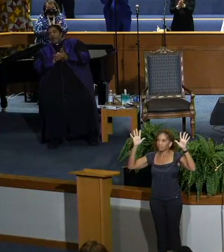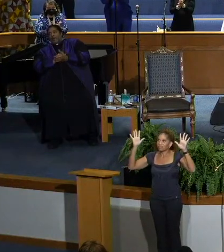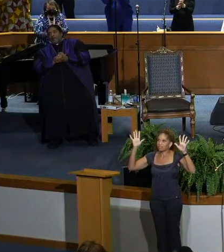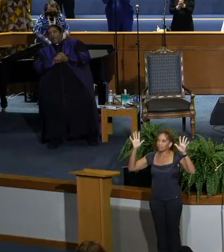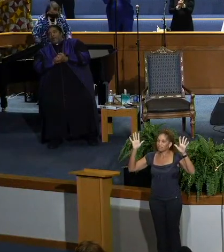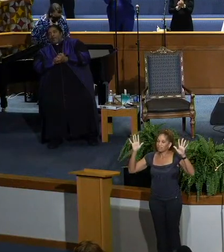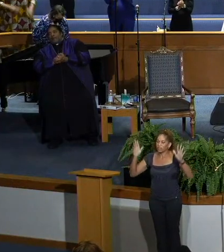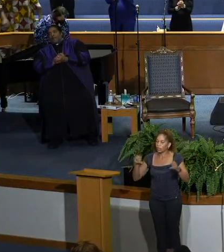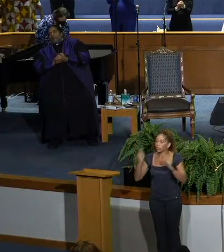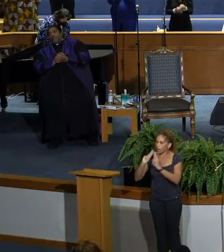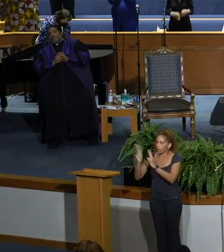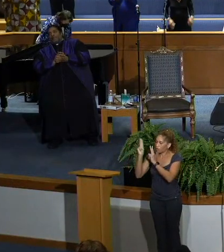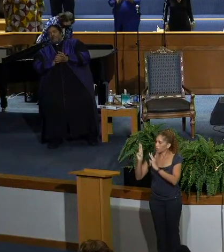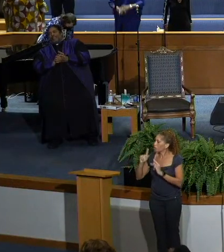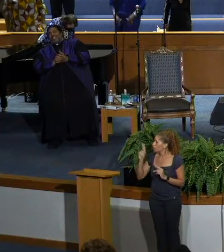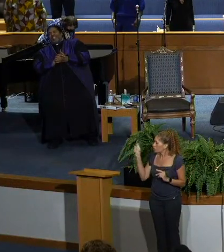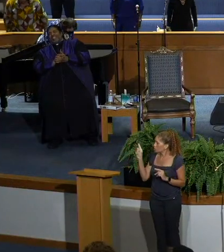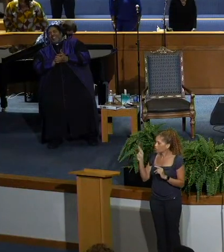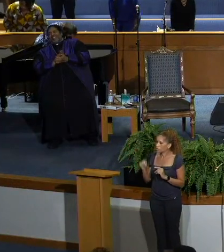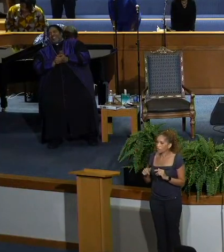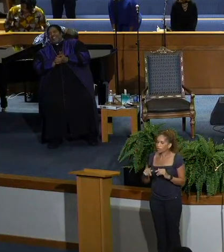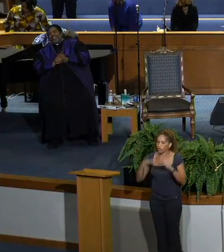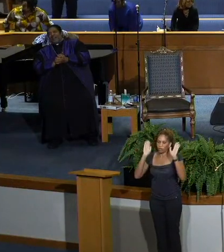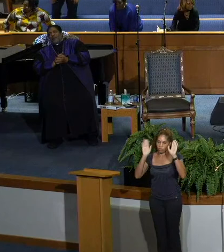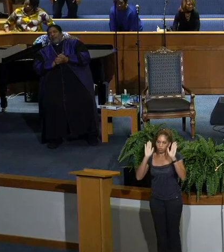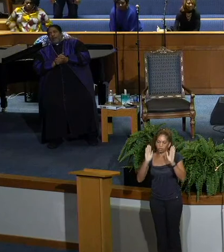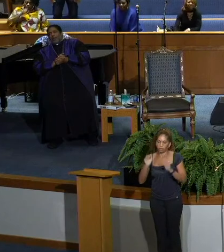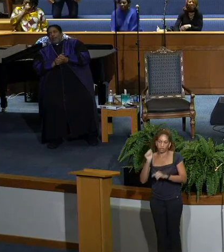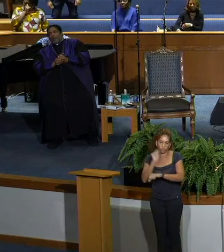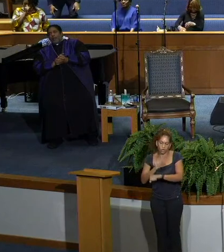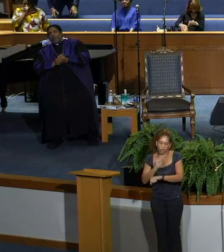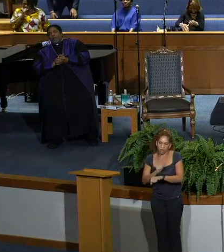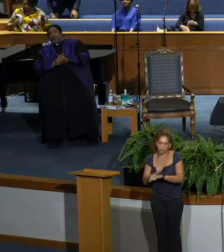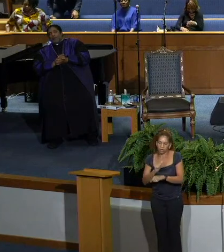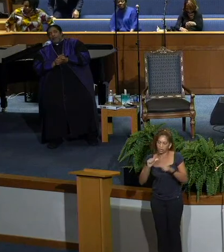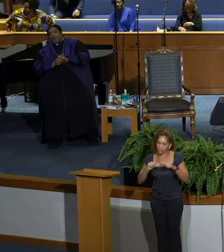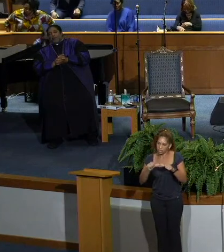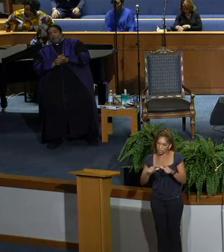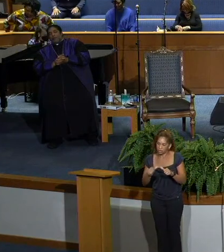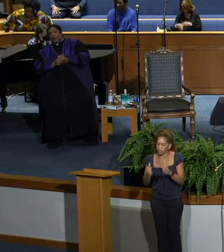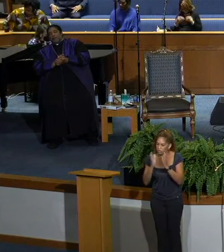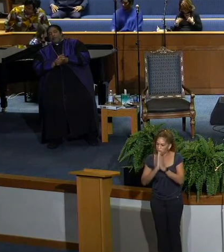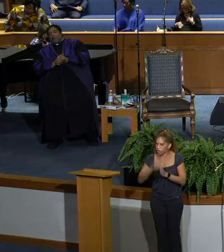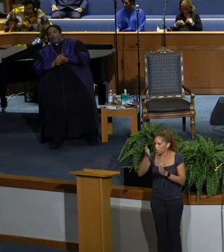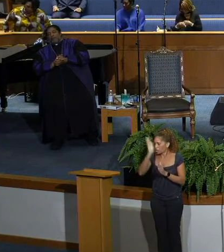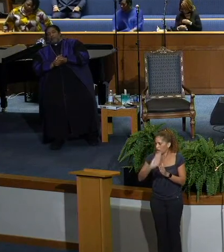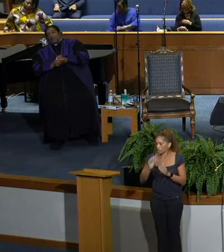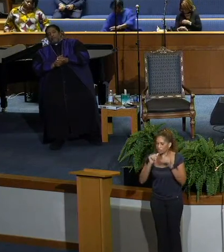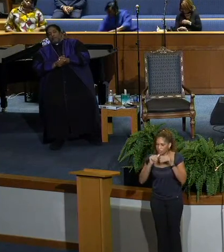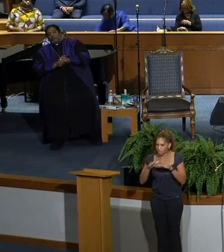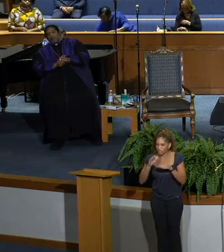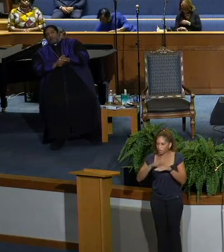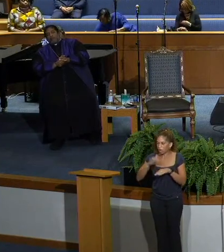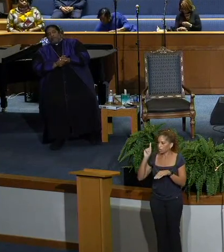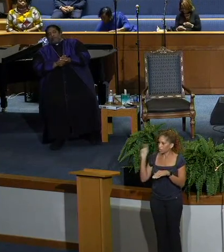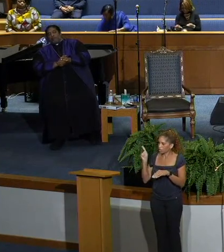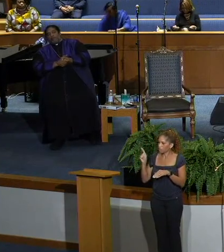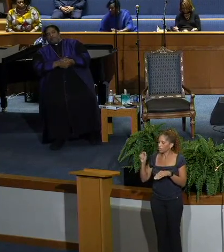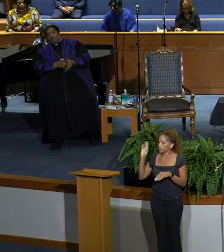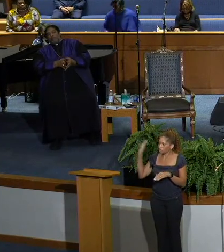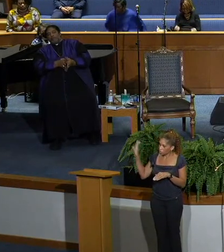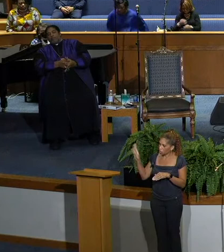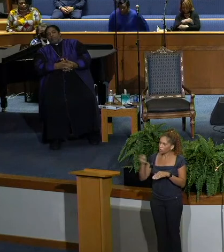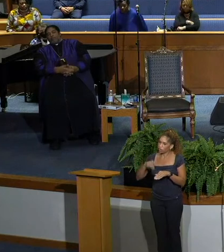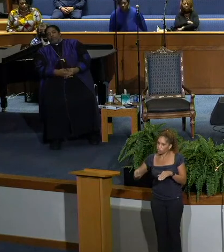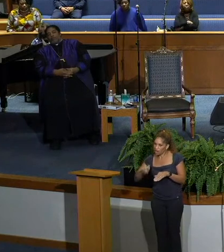Sir, we honor you. We honor the great work. We continue to pray God's blessings upon you and your travels.